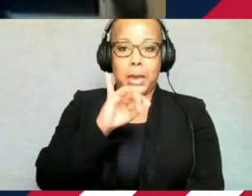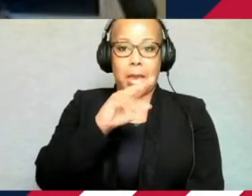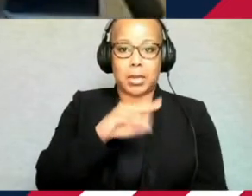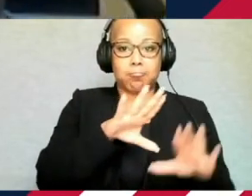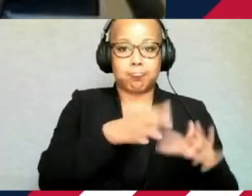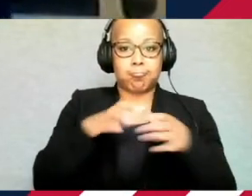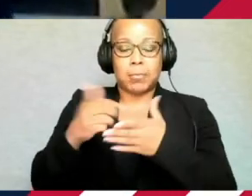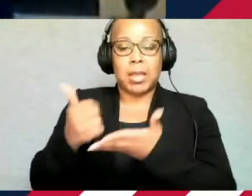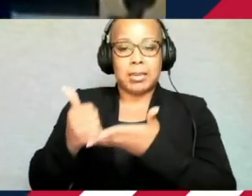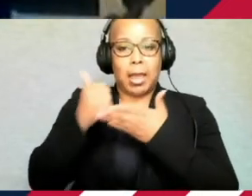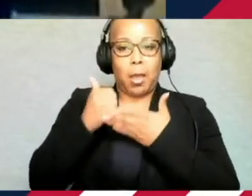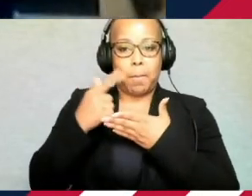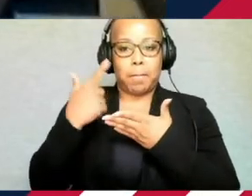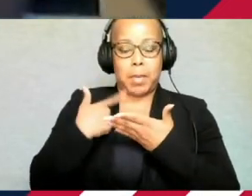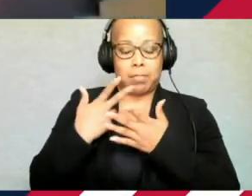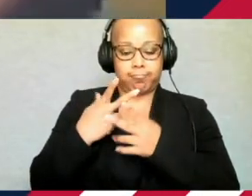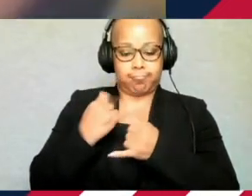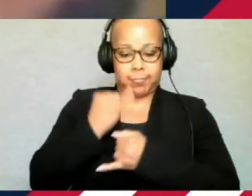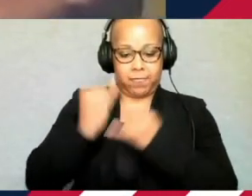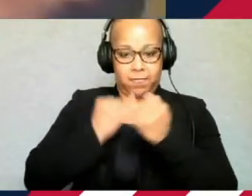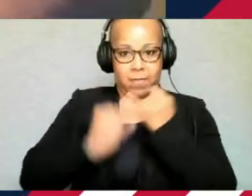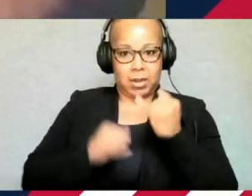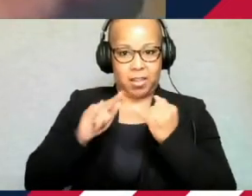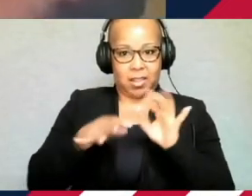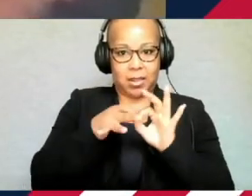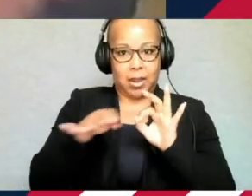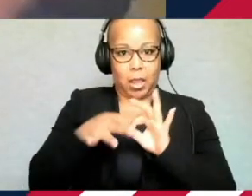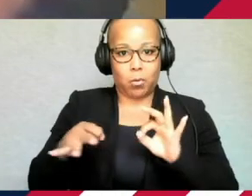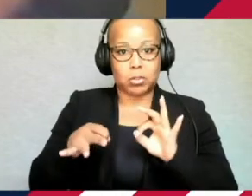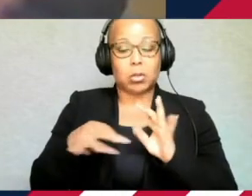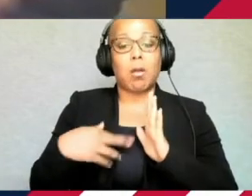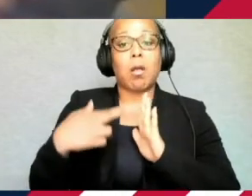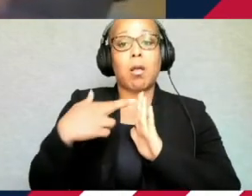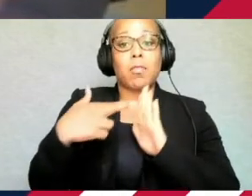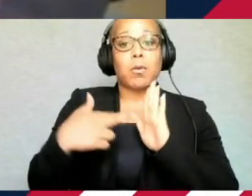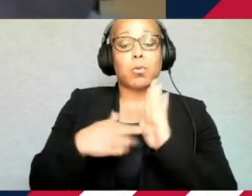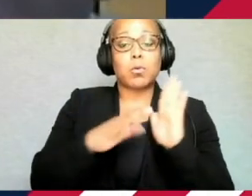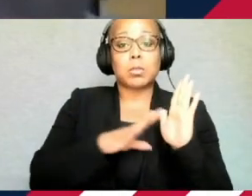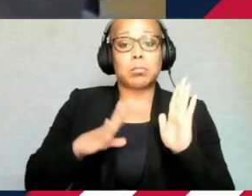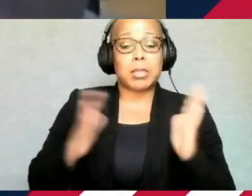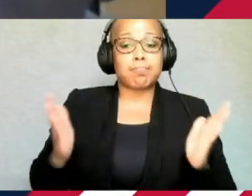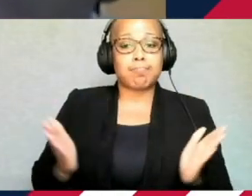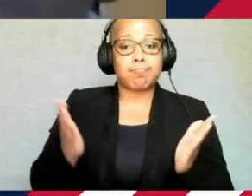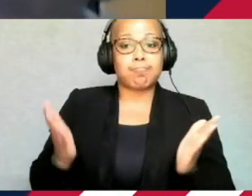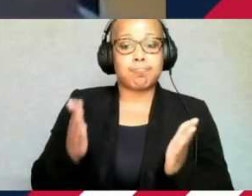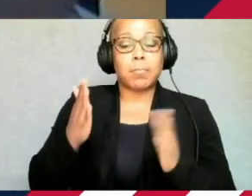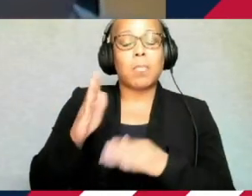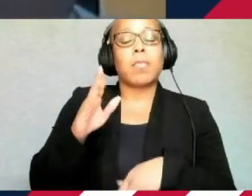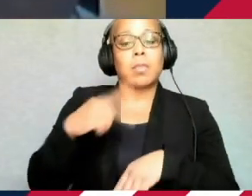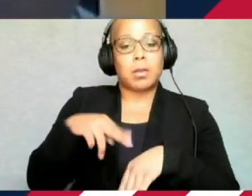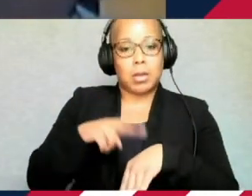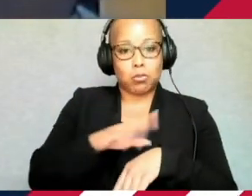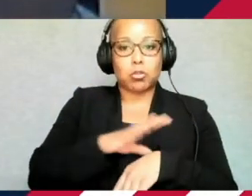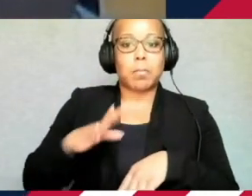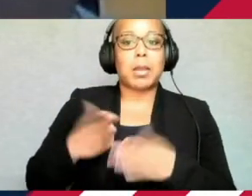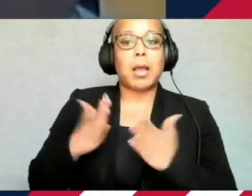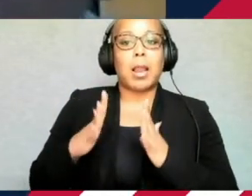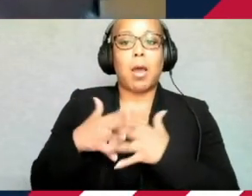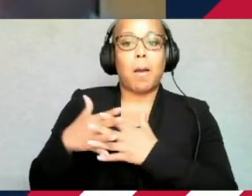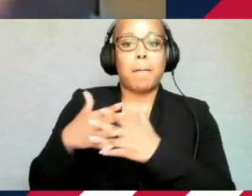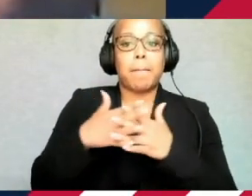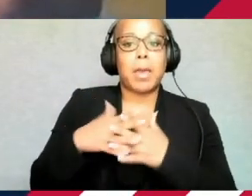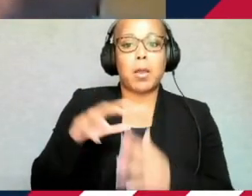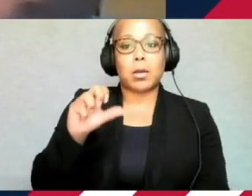Here's a proposal I will, which is the Rules Committee urges the Democratic National Committee to allow American Samoa,